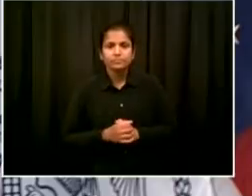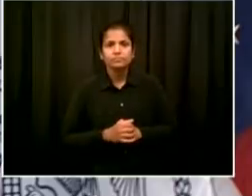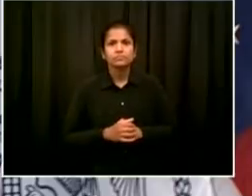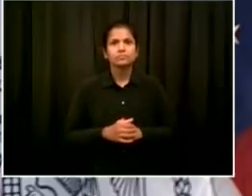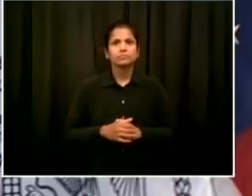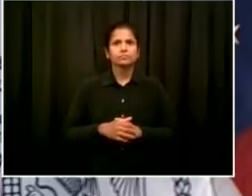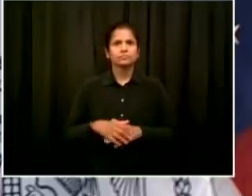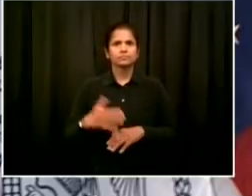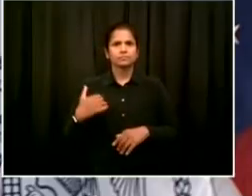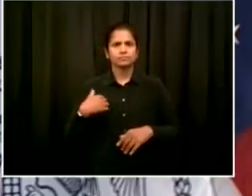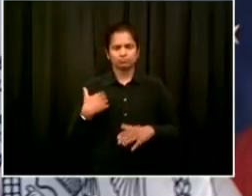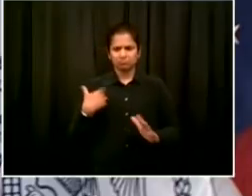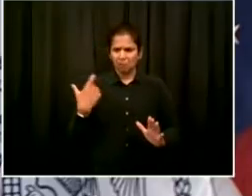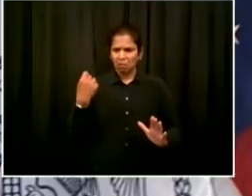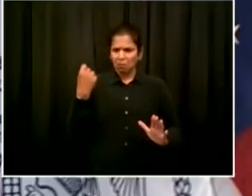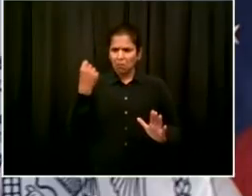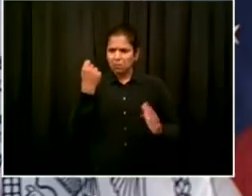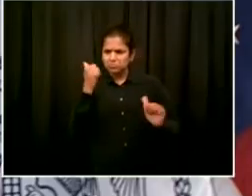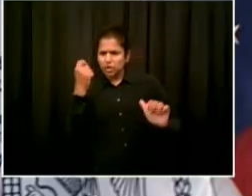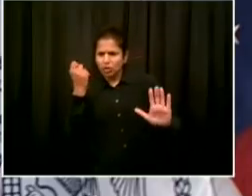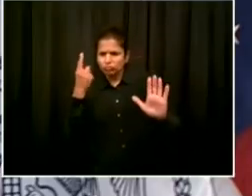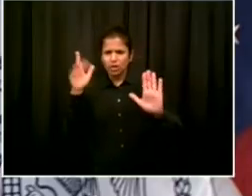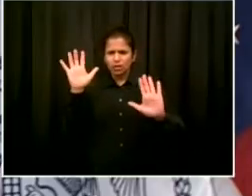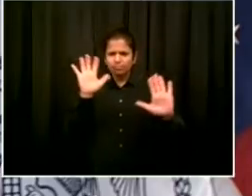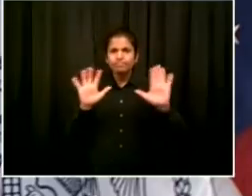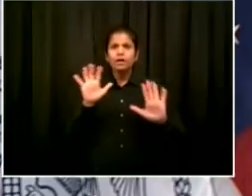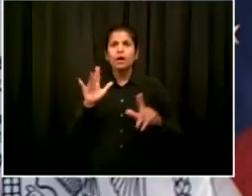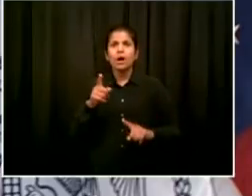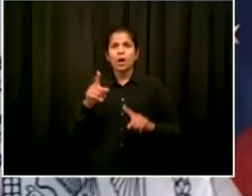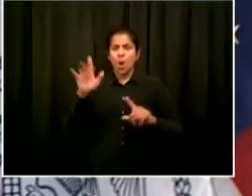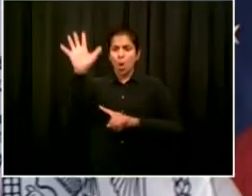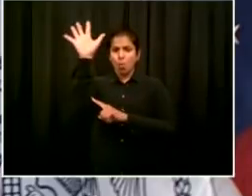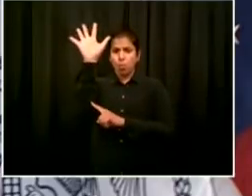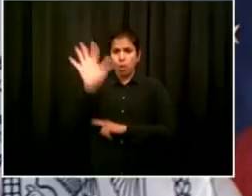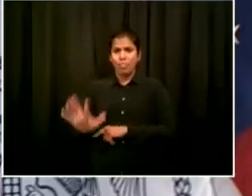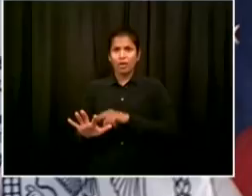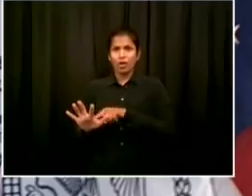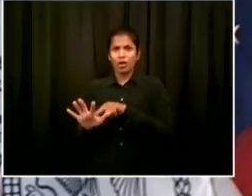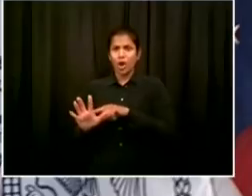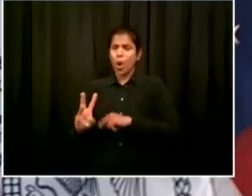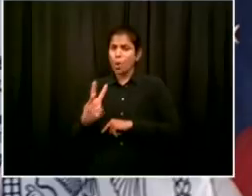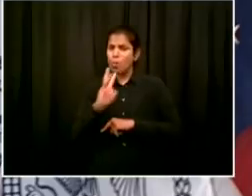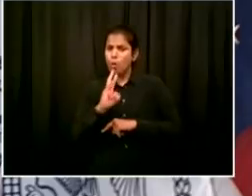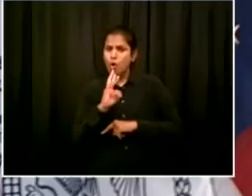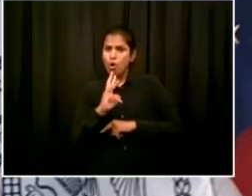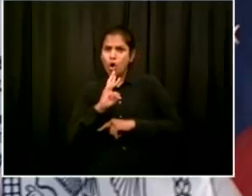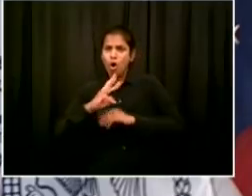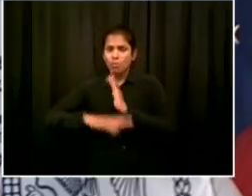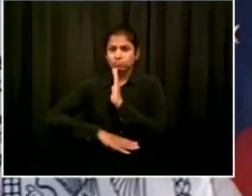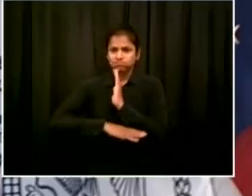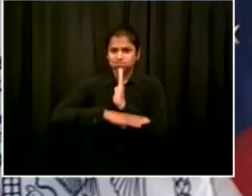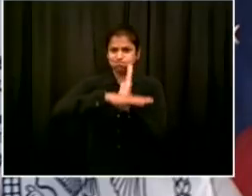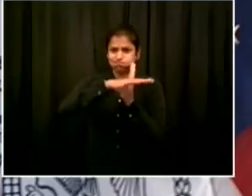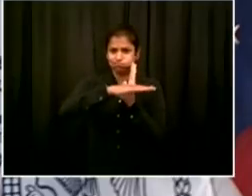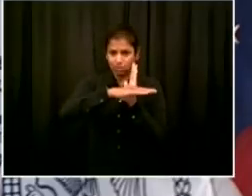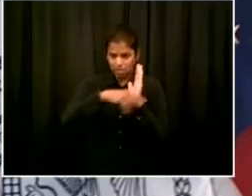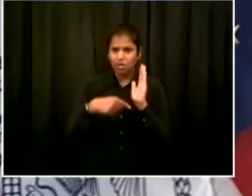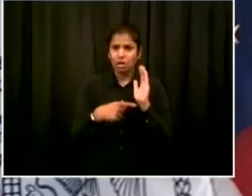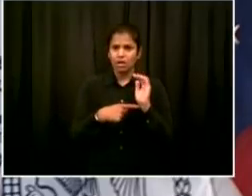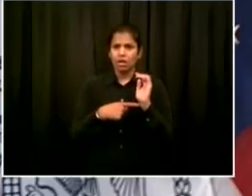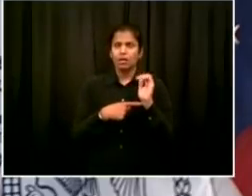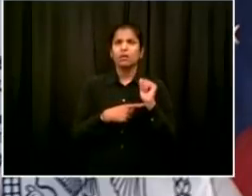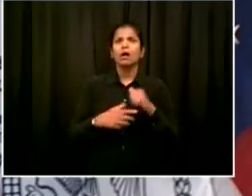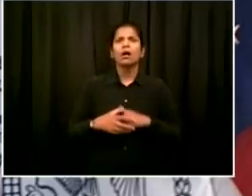City when it involves tropical storms, I've rarely seen one that would affect just the South Street Seaport and Lower